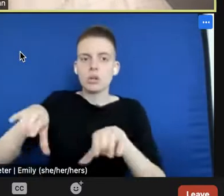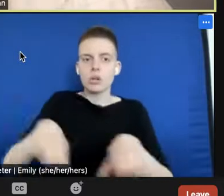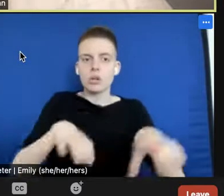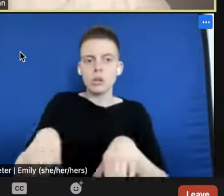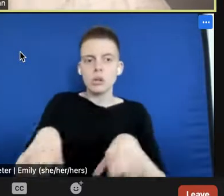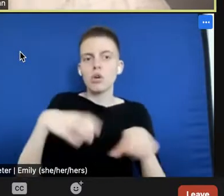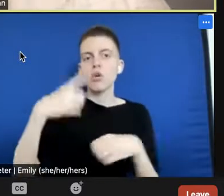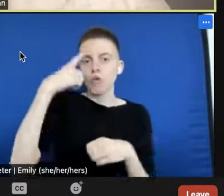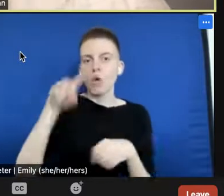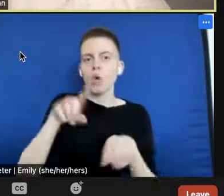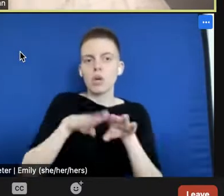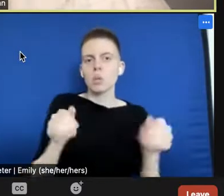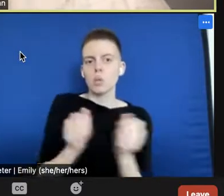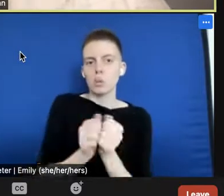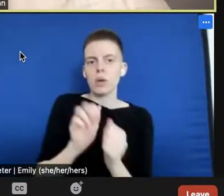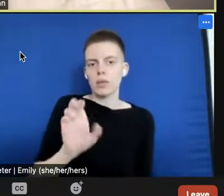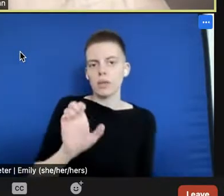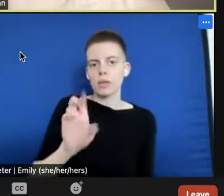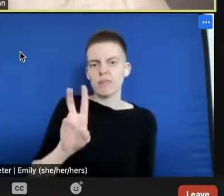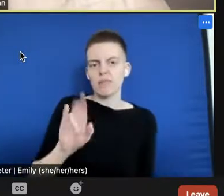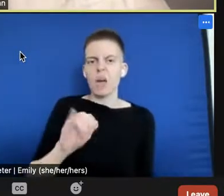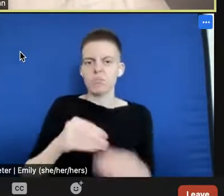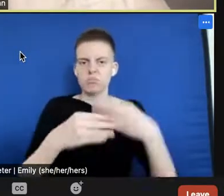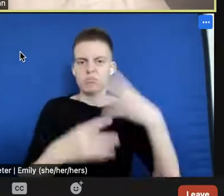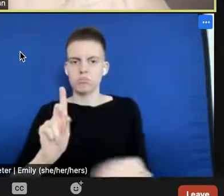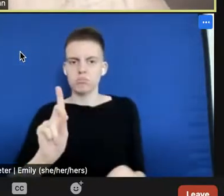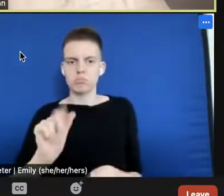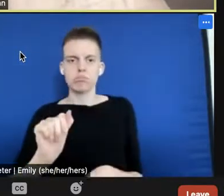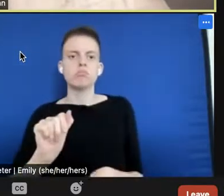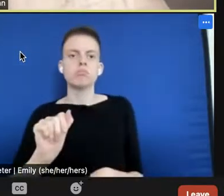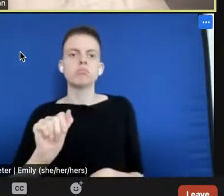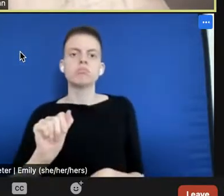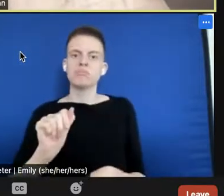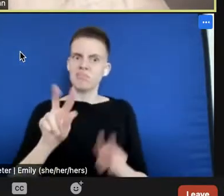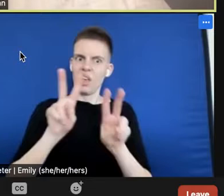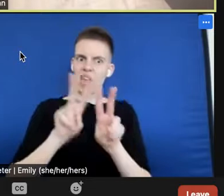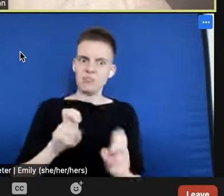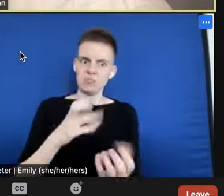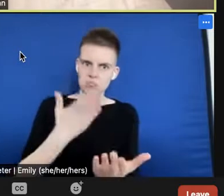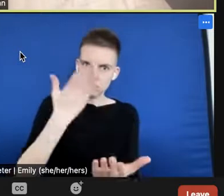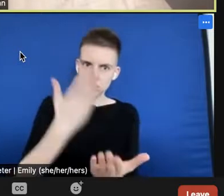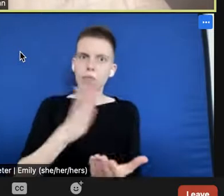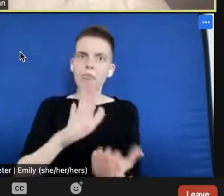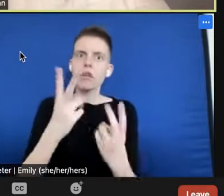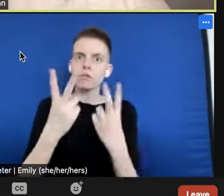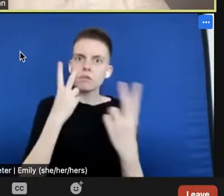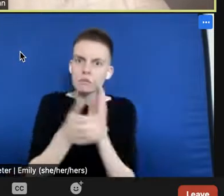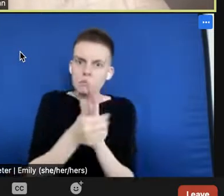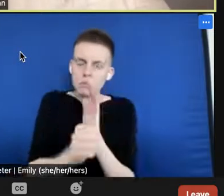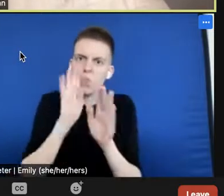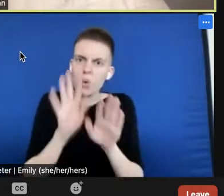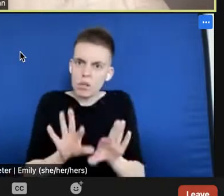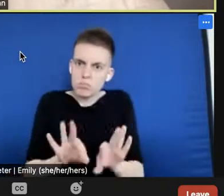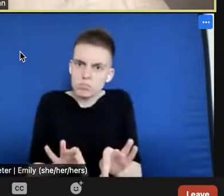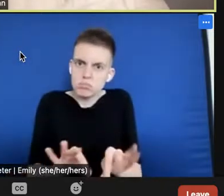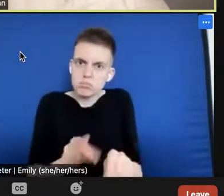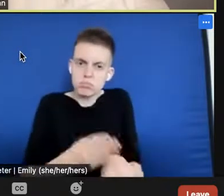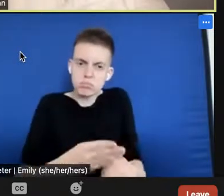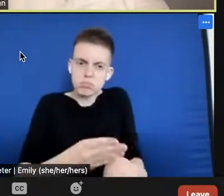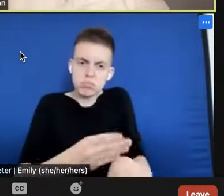quote, qualitative analysis has shown that their visual skills continue to improve, but without the emphasis on